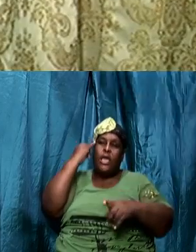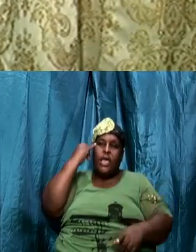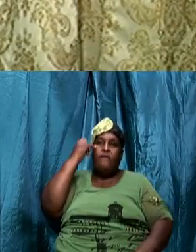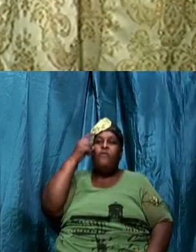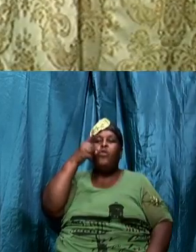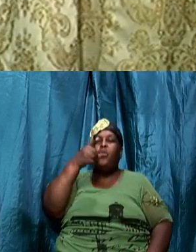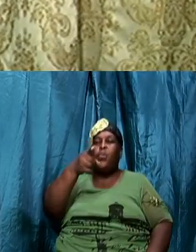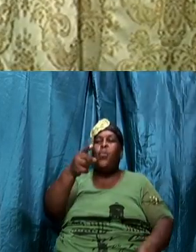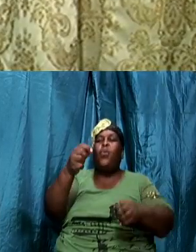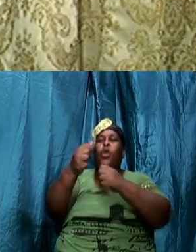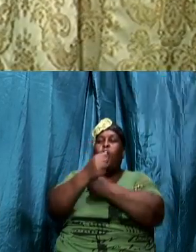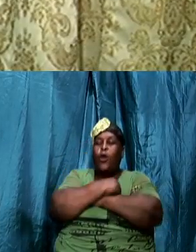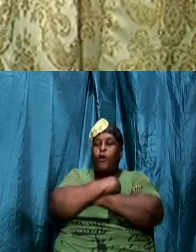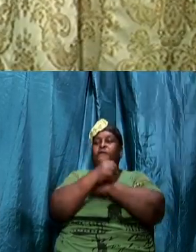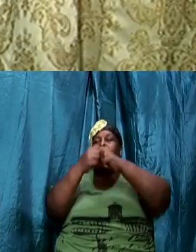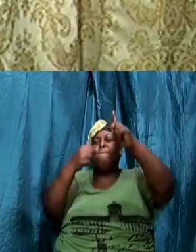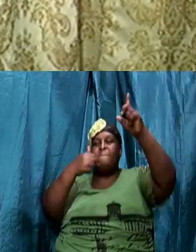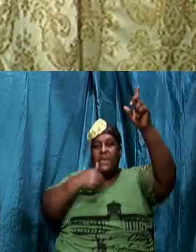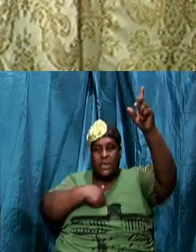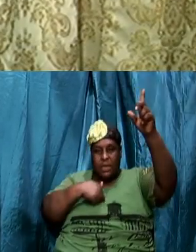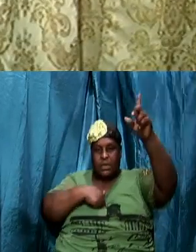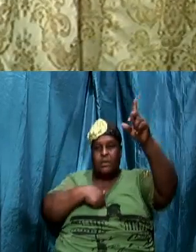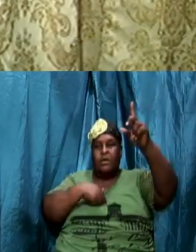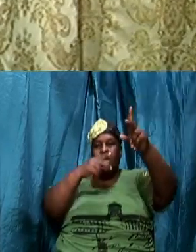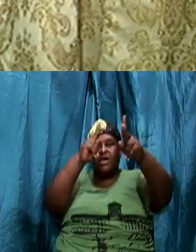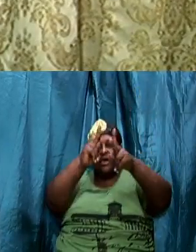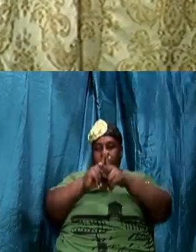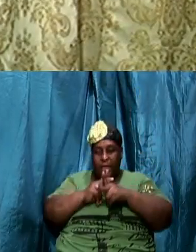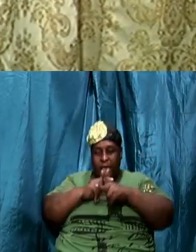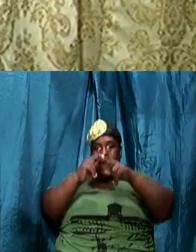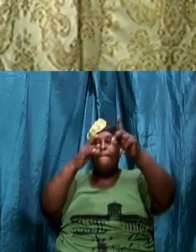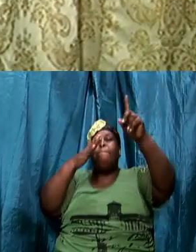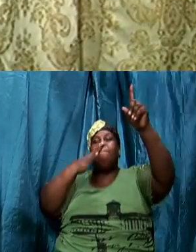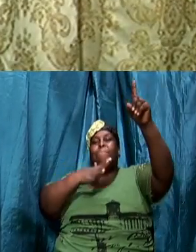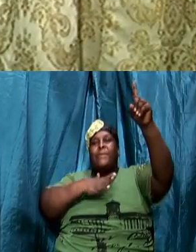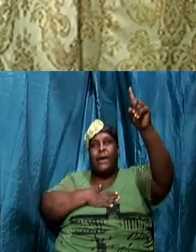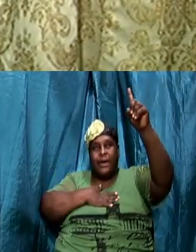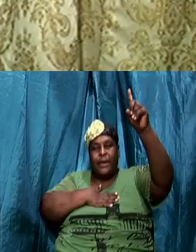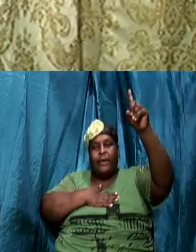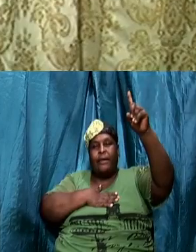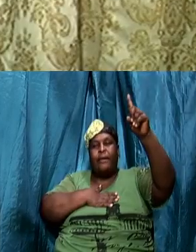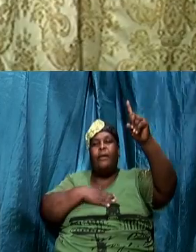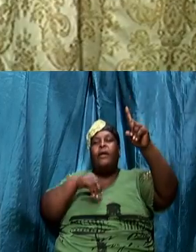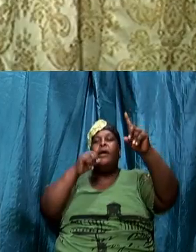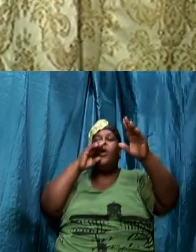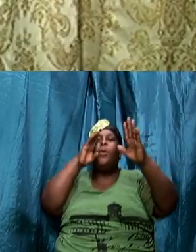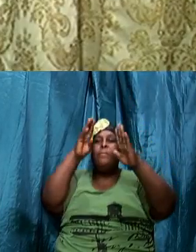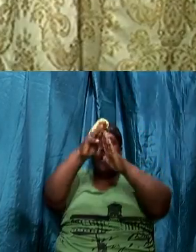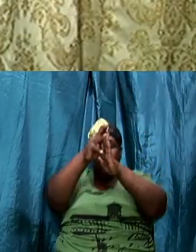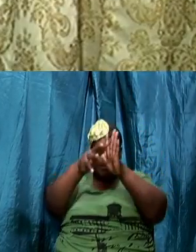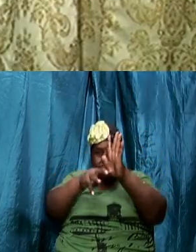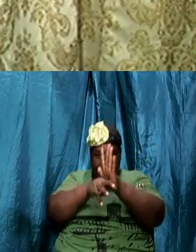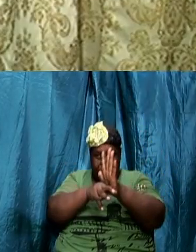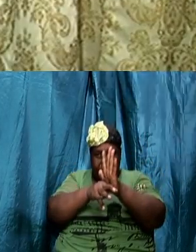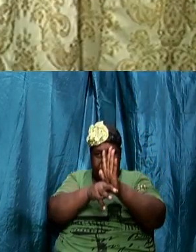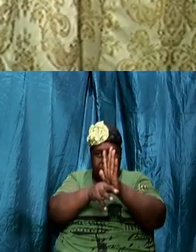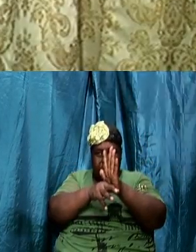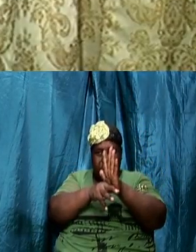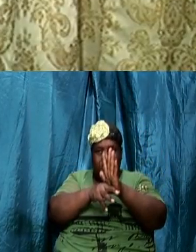Those people left their first love when they walked away, when